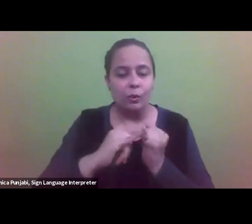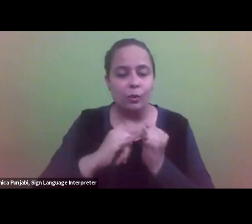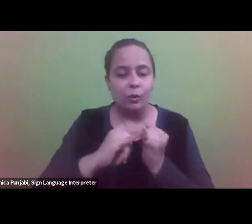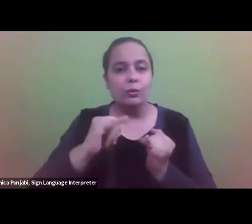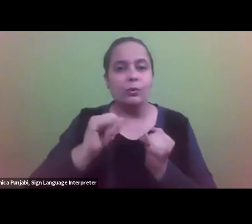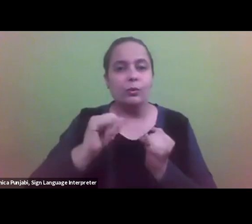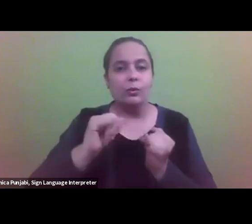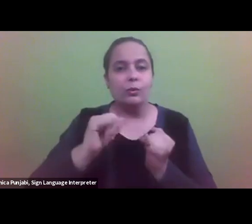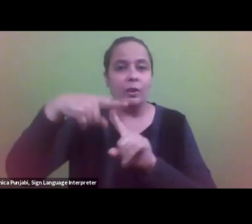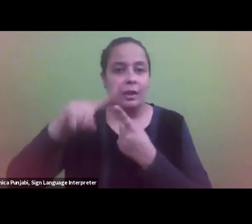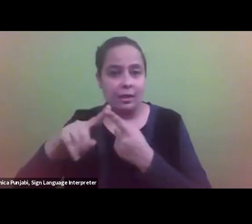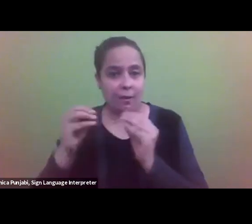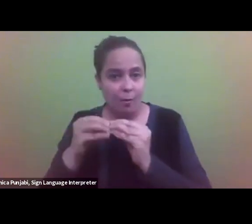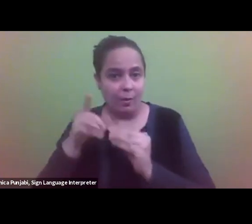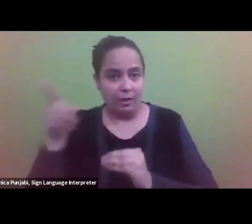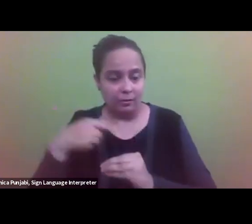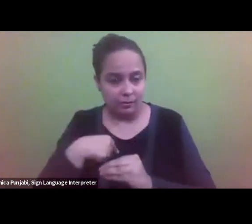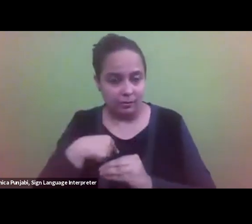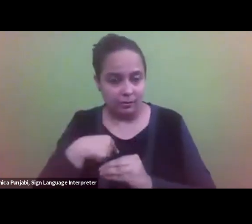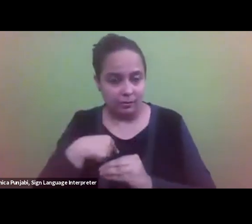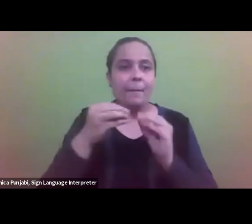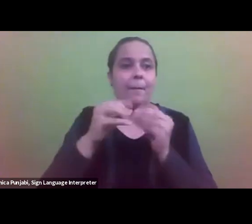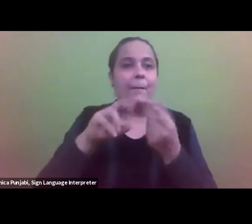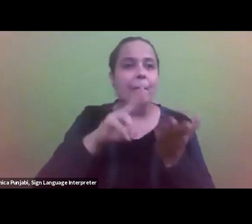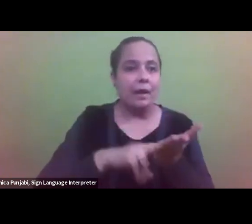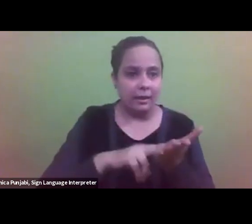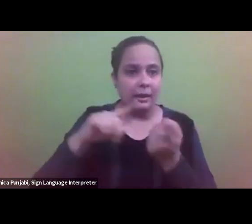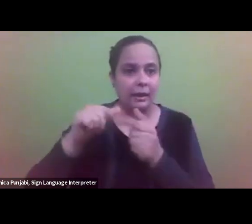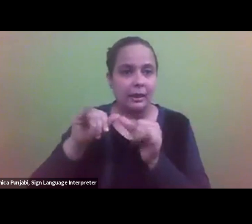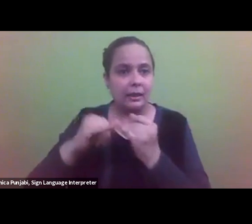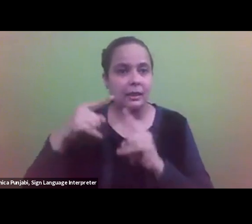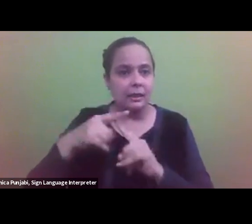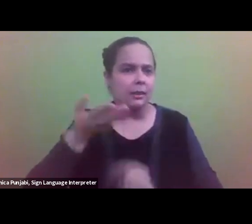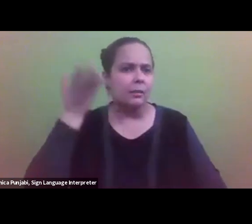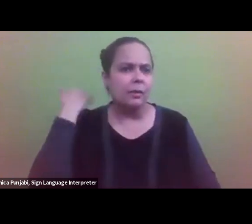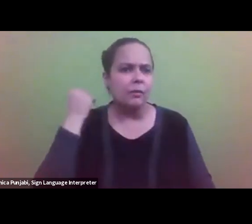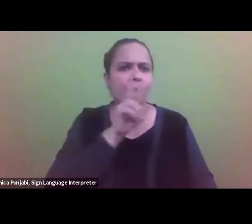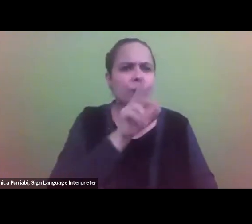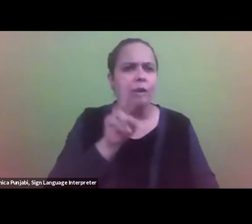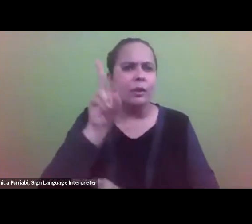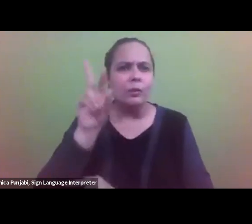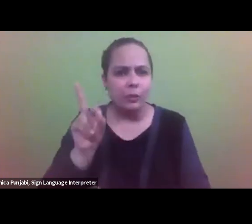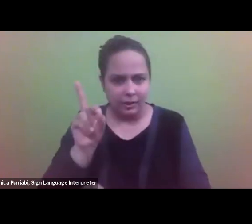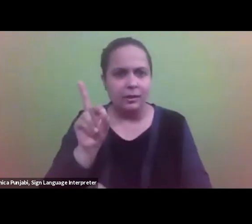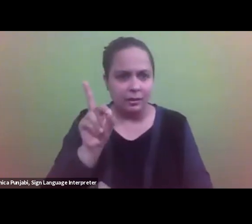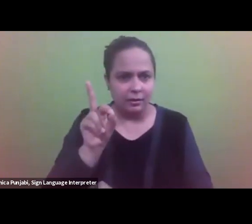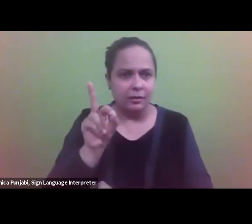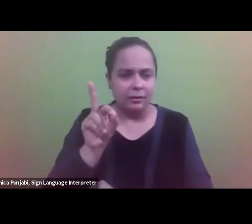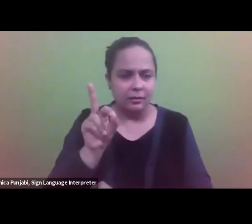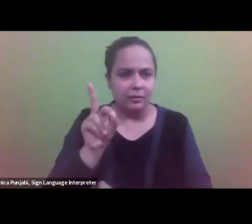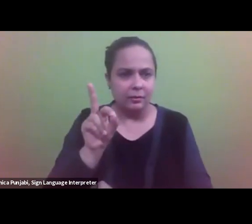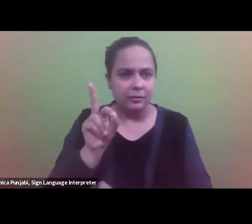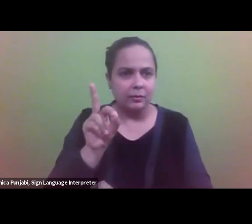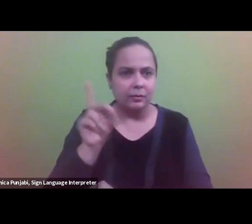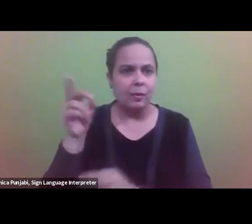he rejoined the consulate in summer 2020, just last year, having previously served in Mumbai as